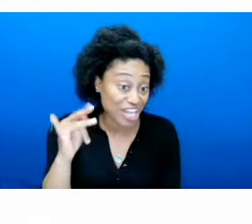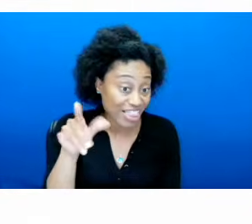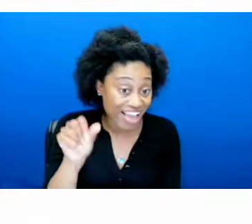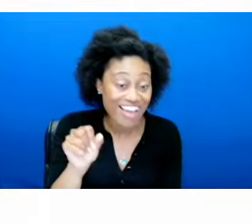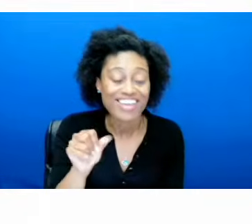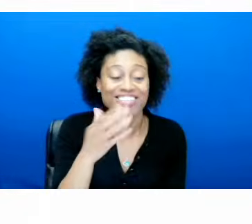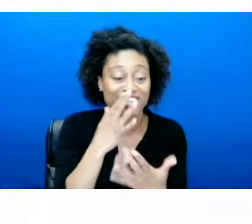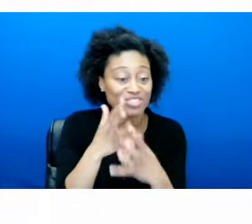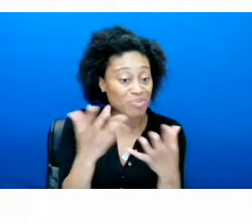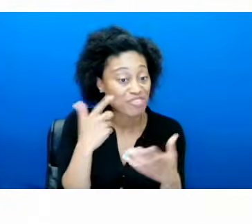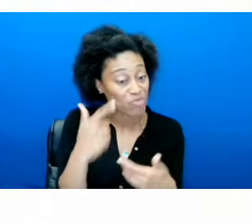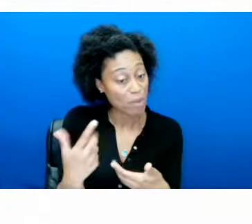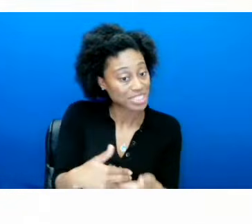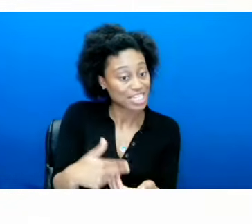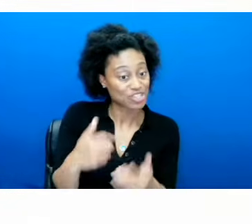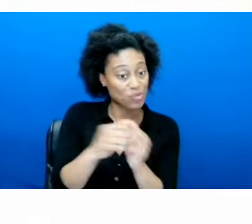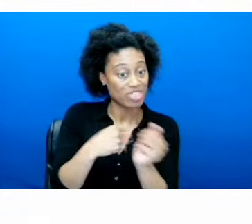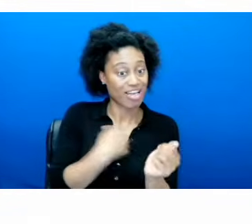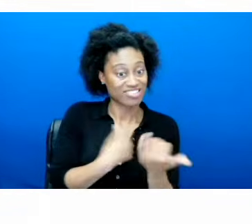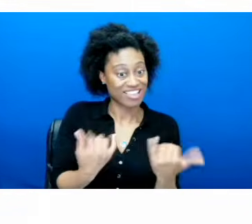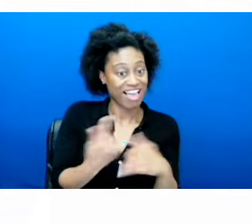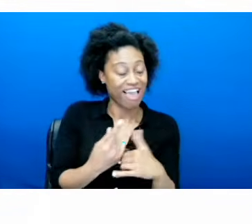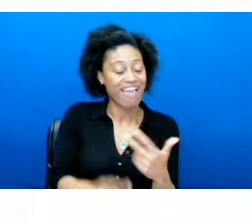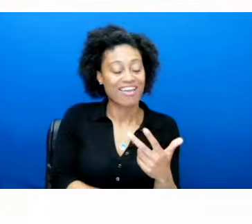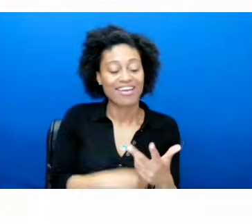much for participating today.